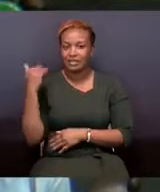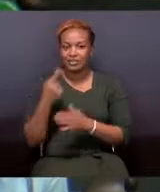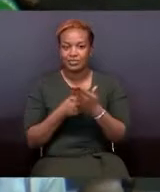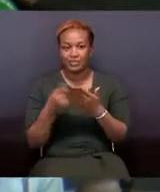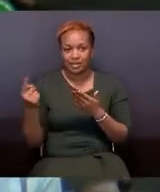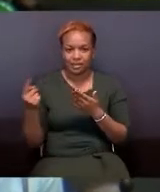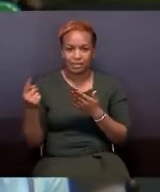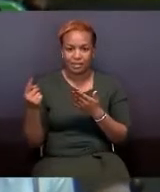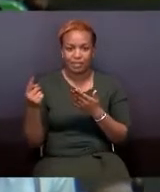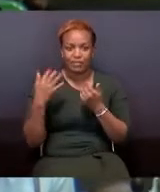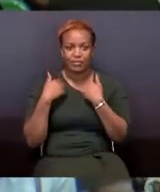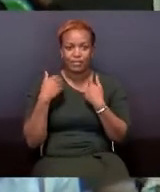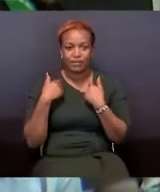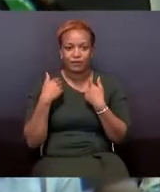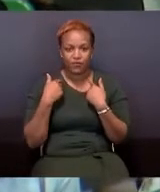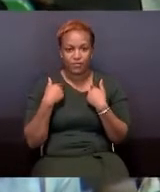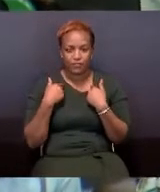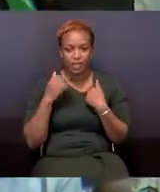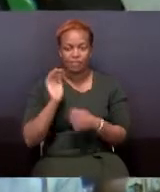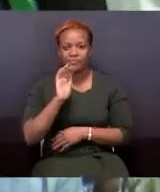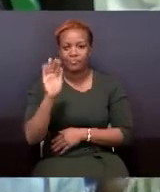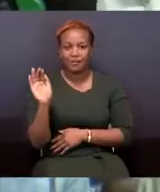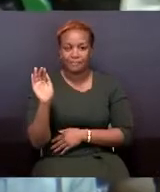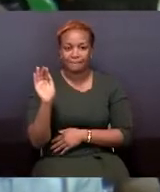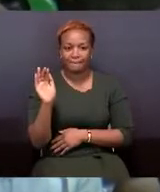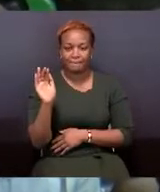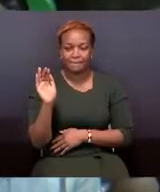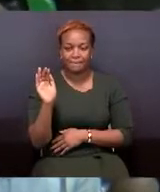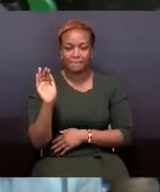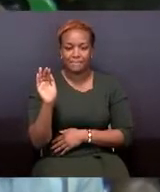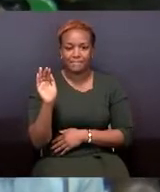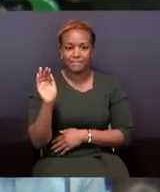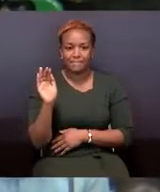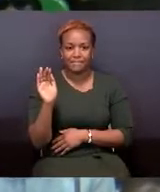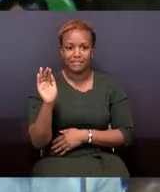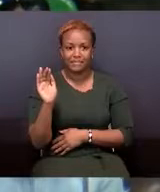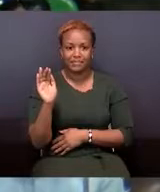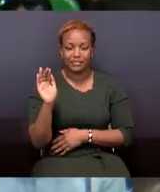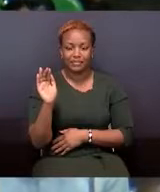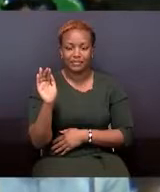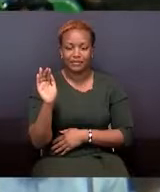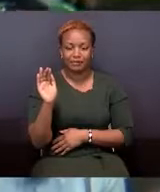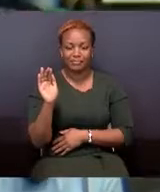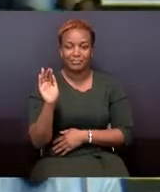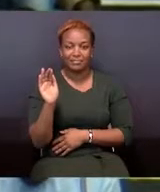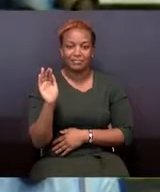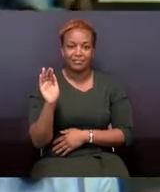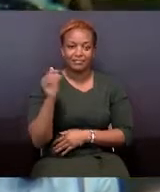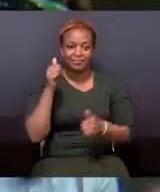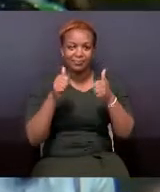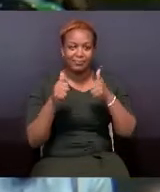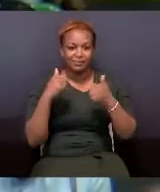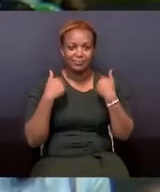And sadly, there are still 600 million Africans that have no access to electricity, who can't switch on a